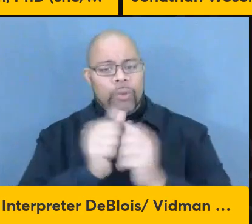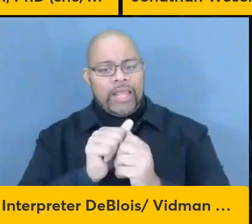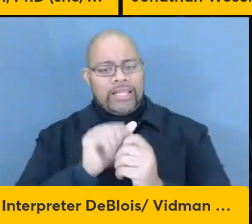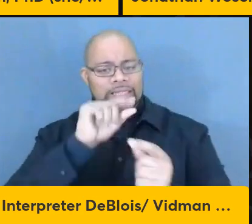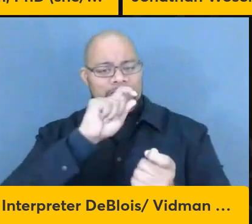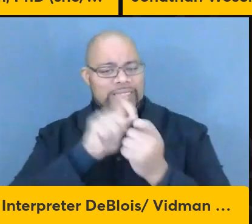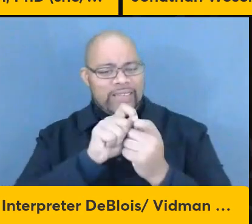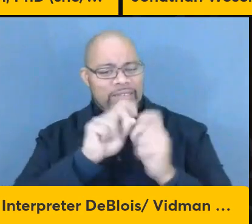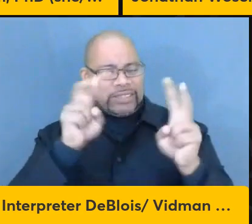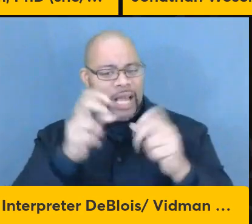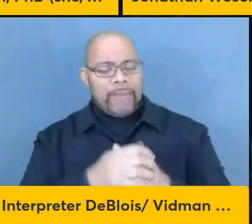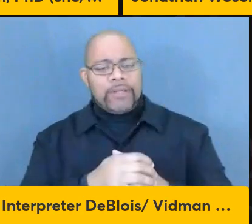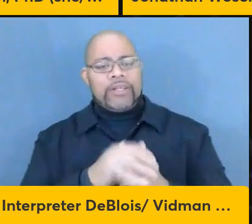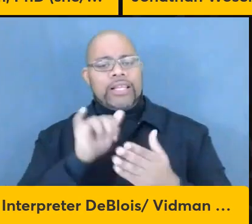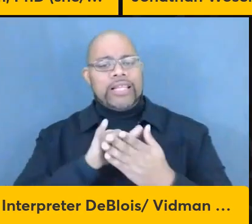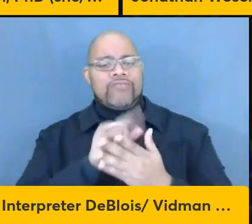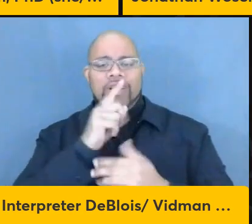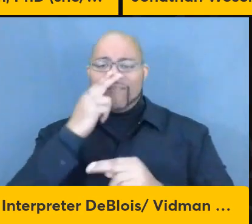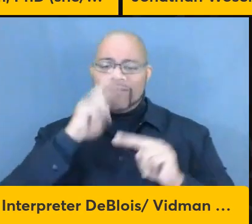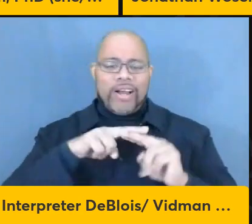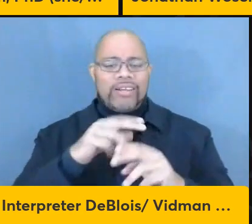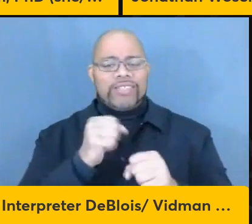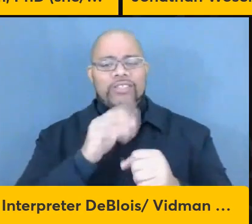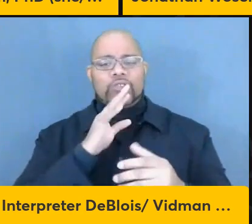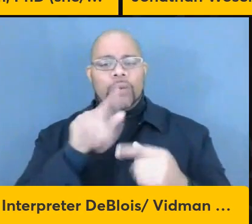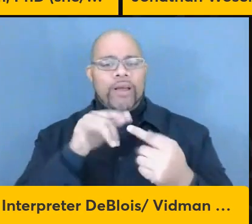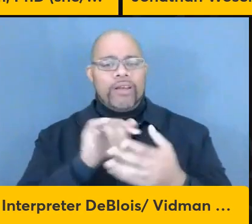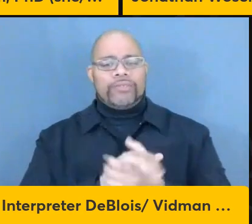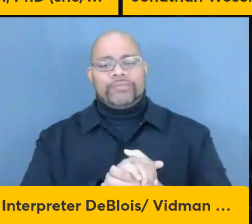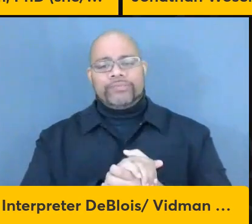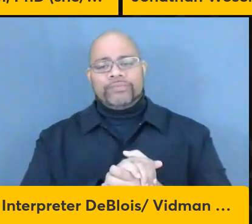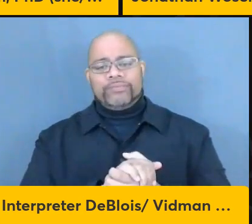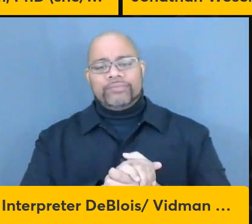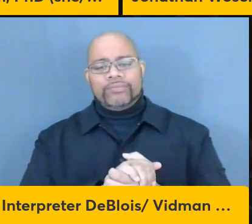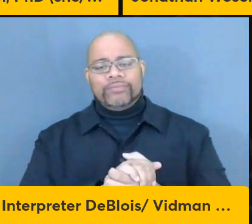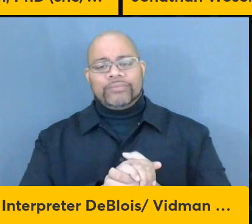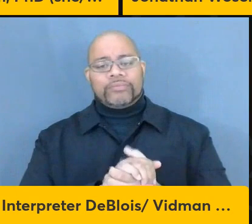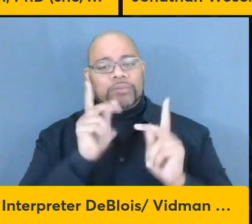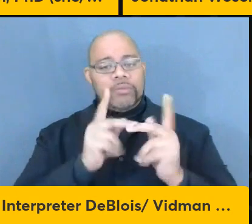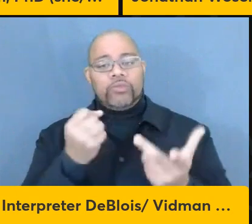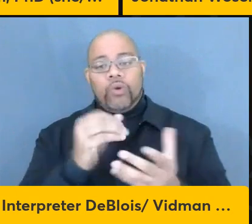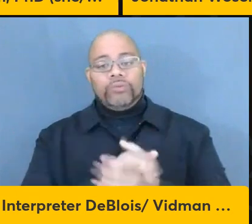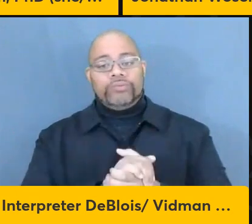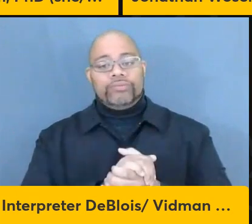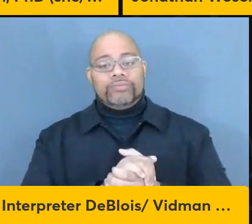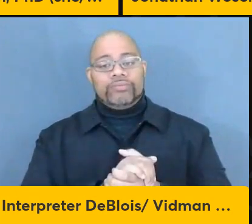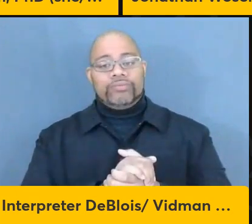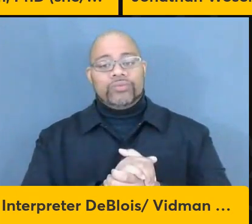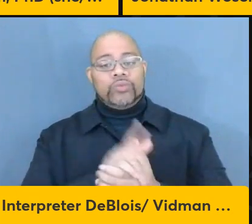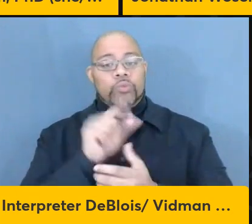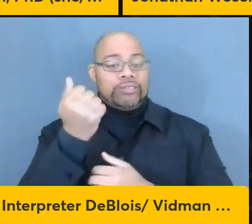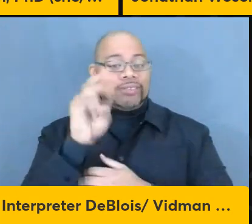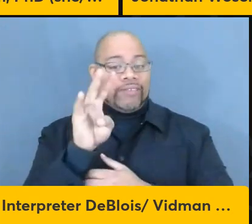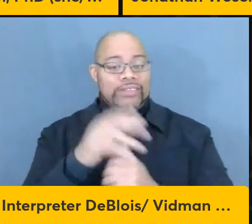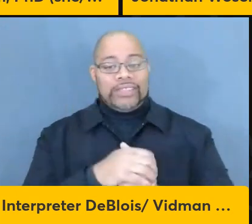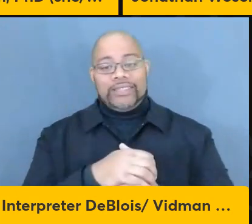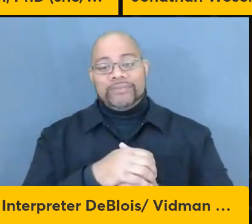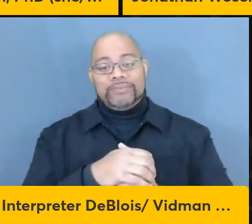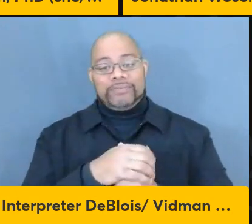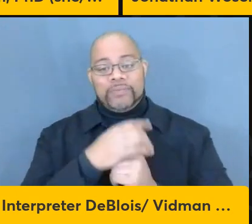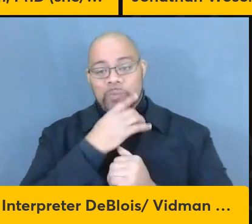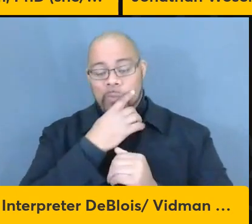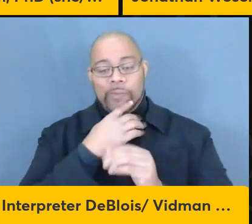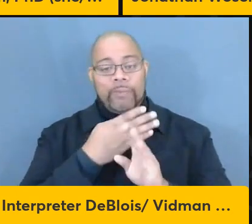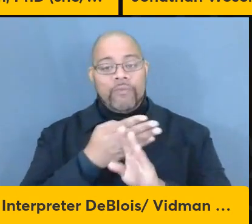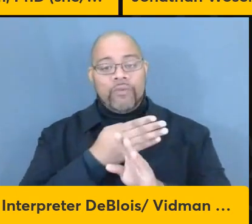topic, that's super fun, and you get to talk to all these, people. So, 2017,